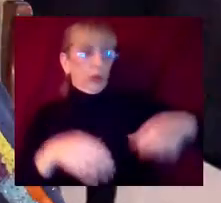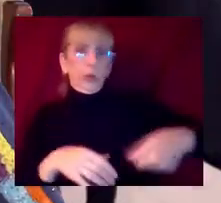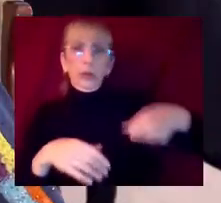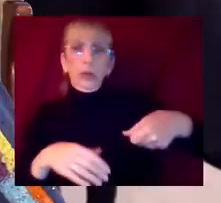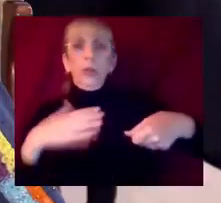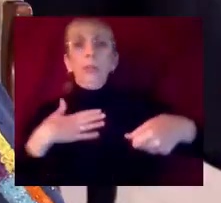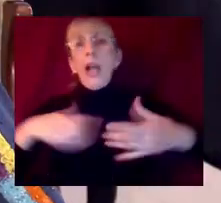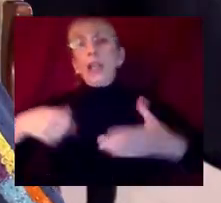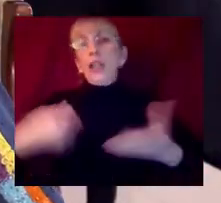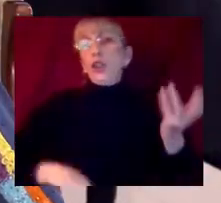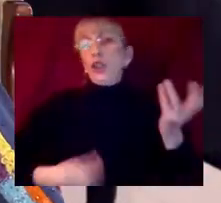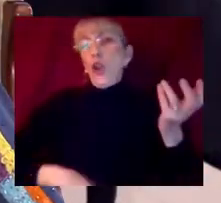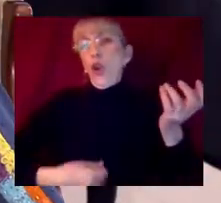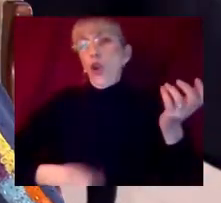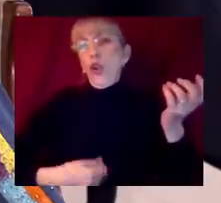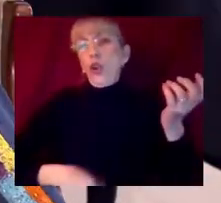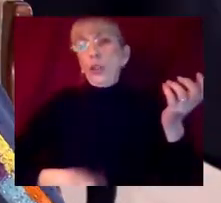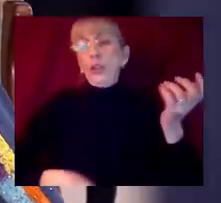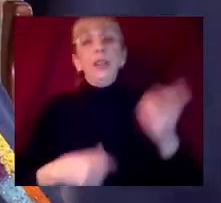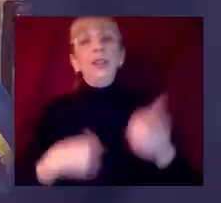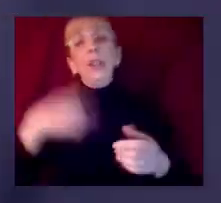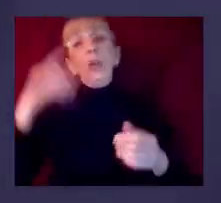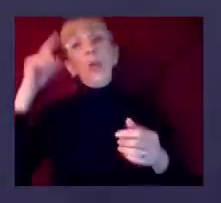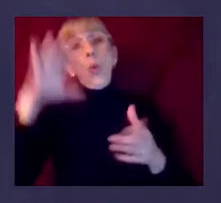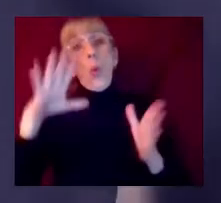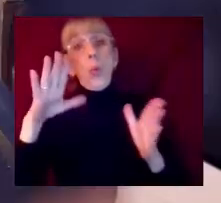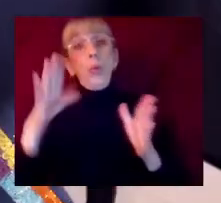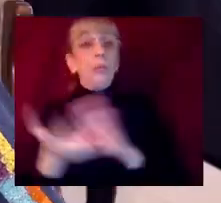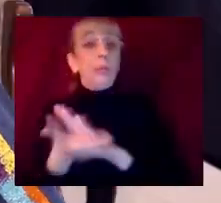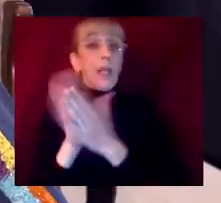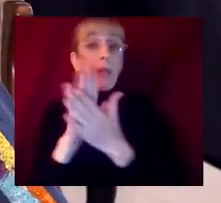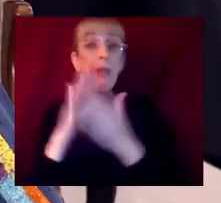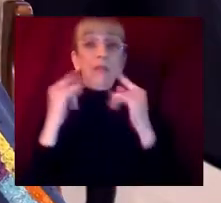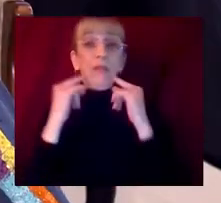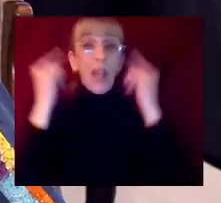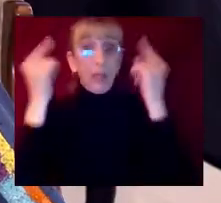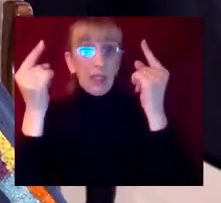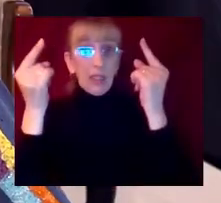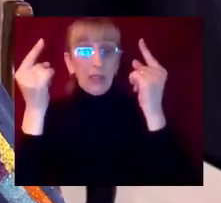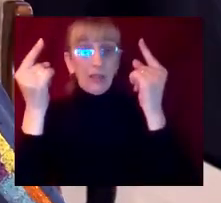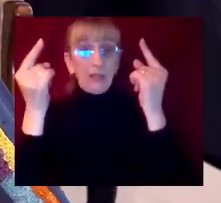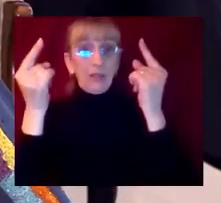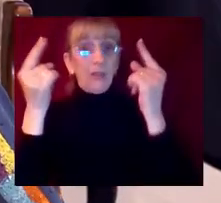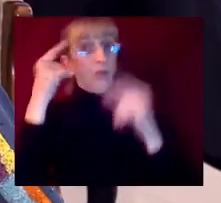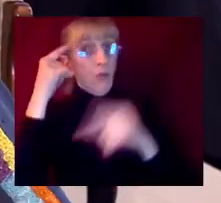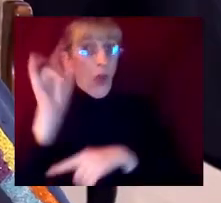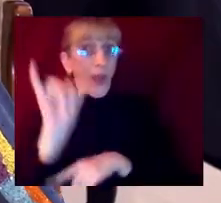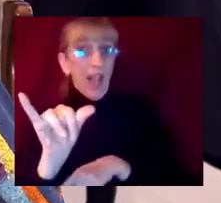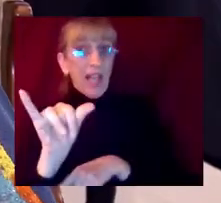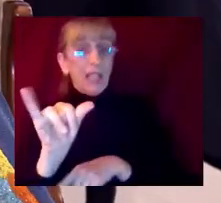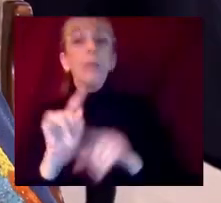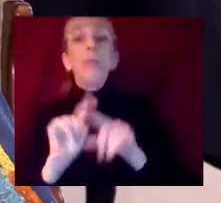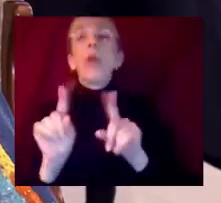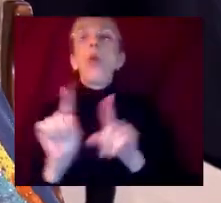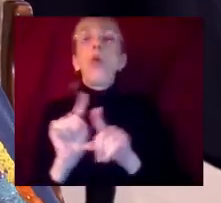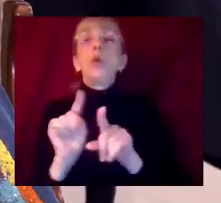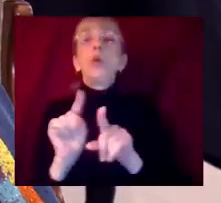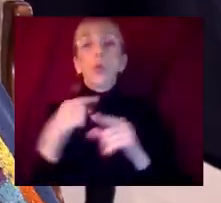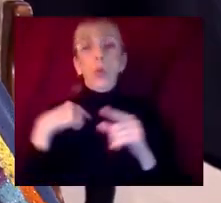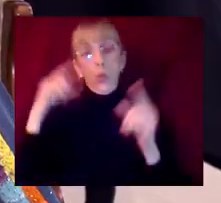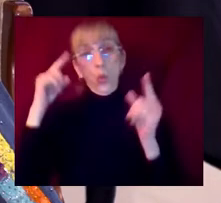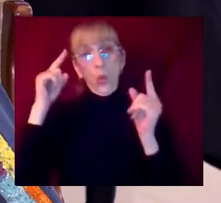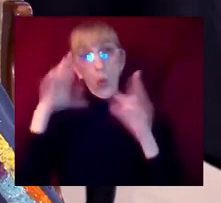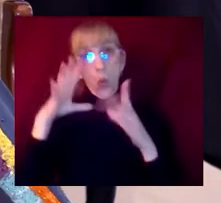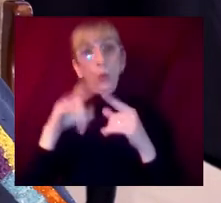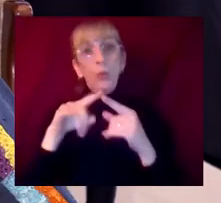to become famous with that. But I also hope to be famous, rich and famous, so